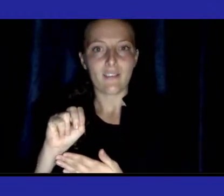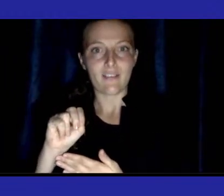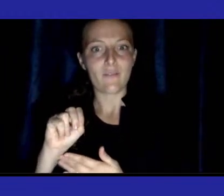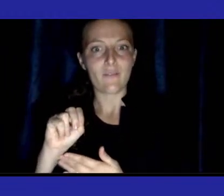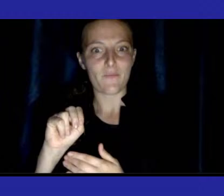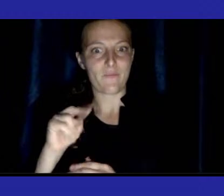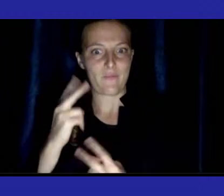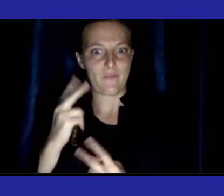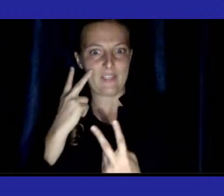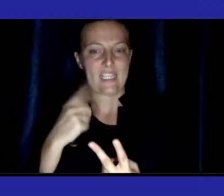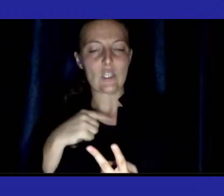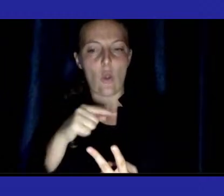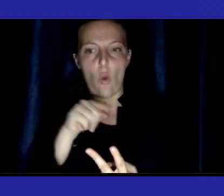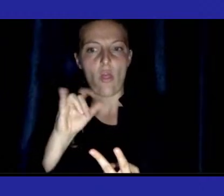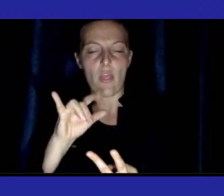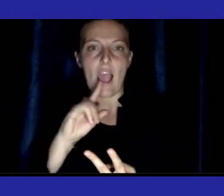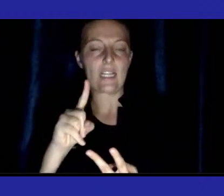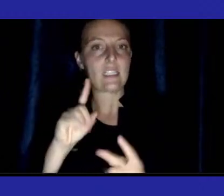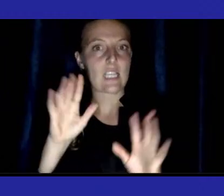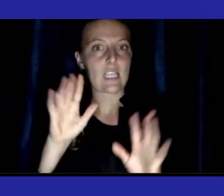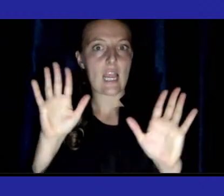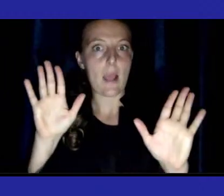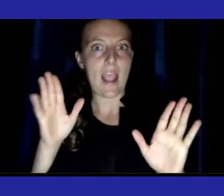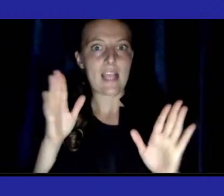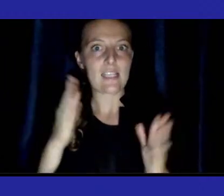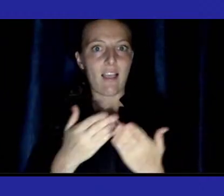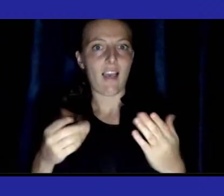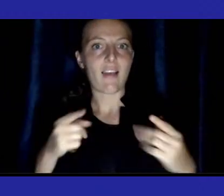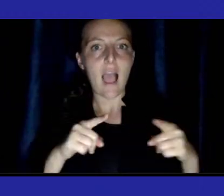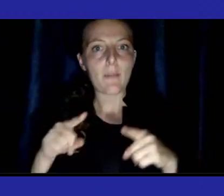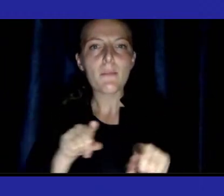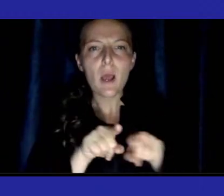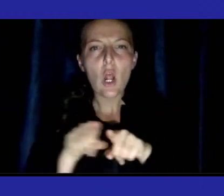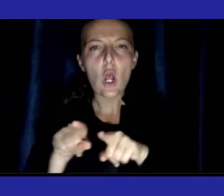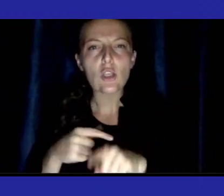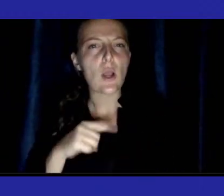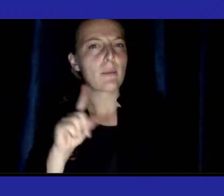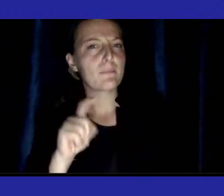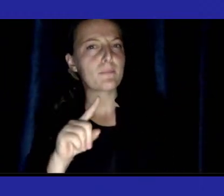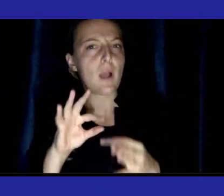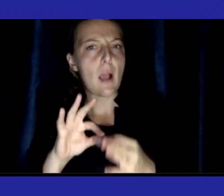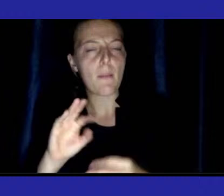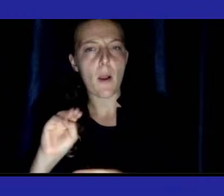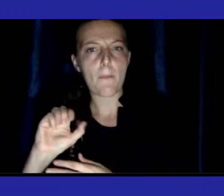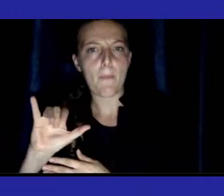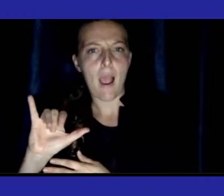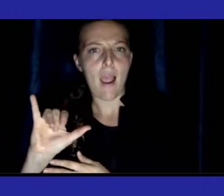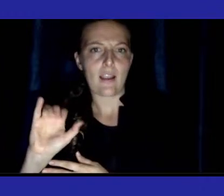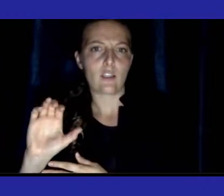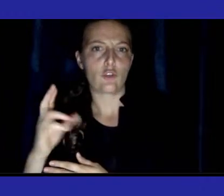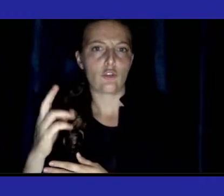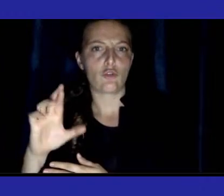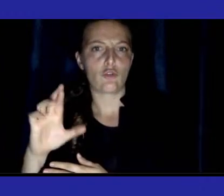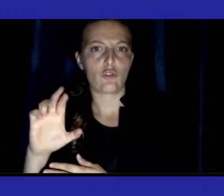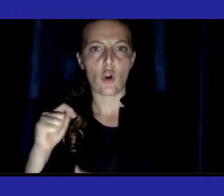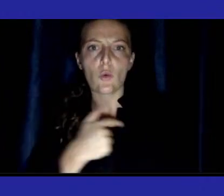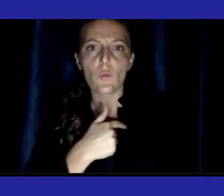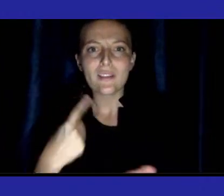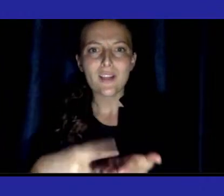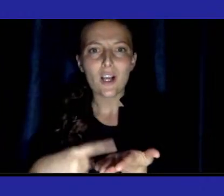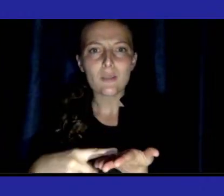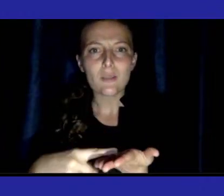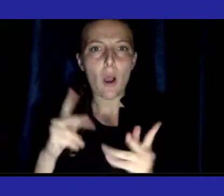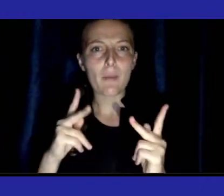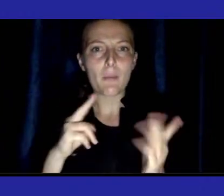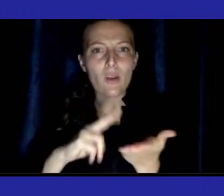happened. I did have a question also about MyChart. We talked about people signing up, and then we talked about now getting